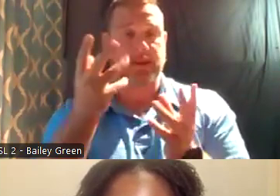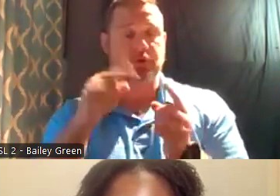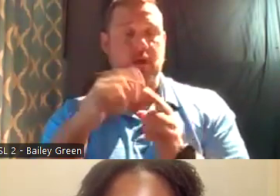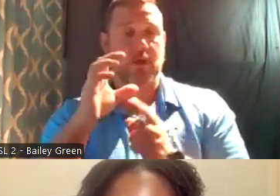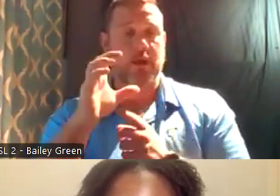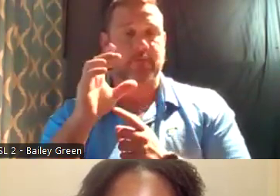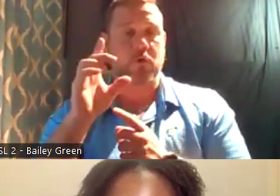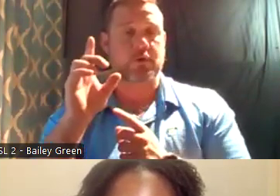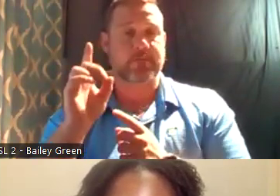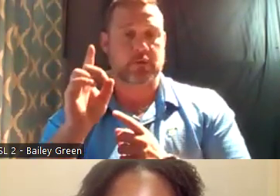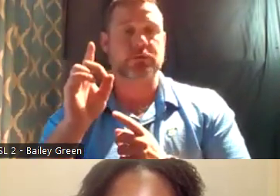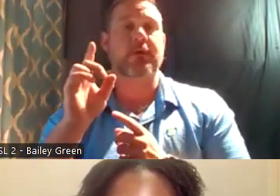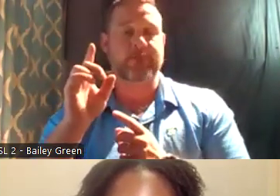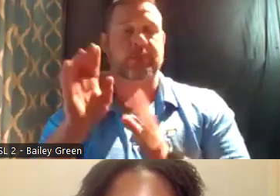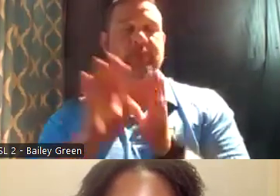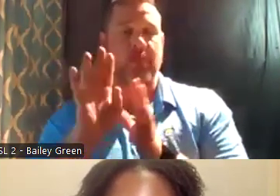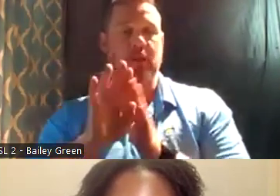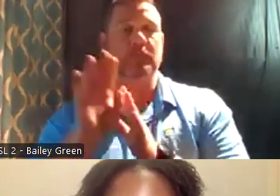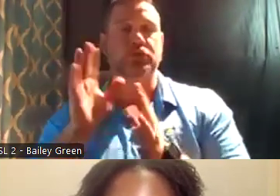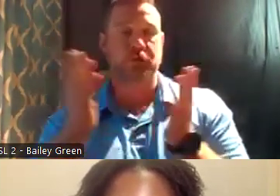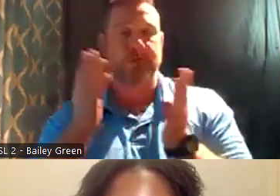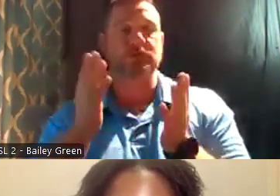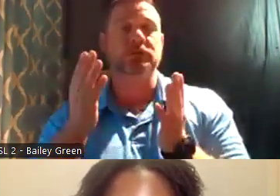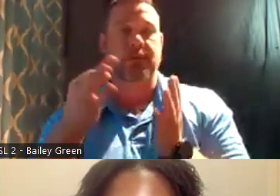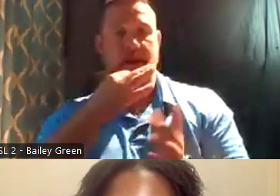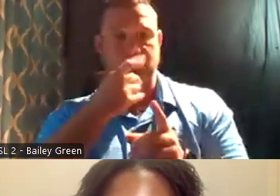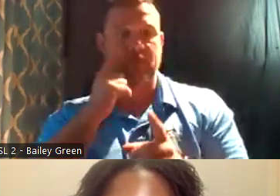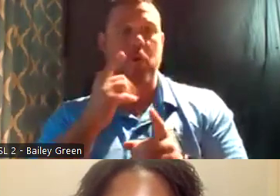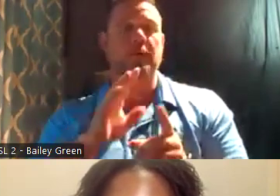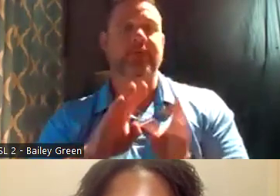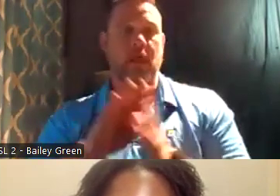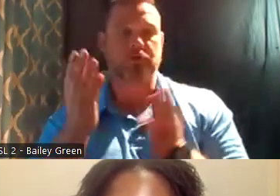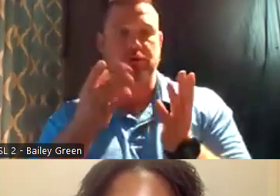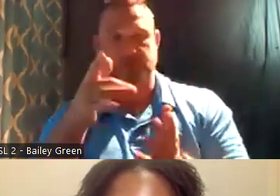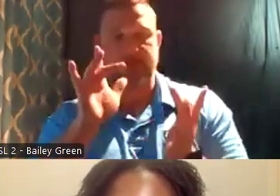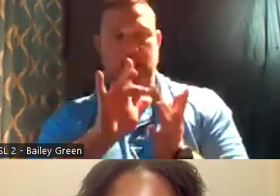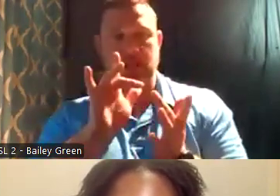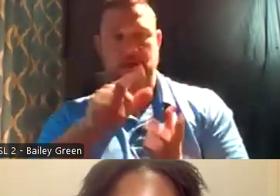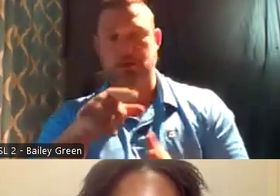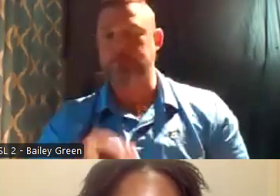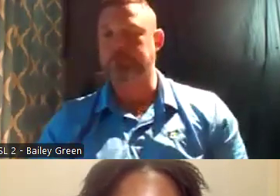Department of Developmental Services Master Plan for Developmental Services. There's a link there.